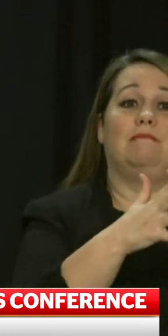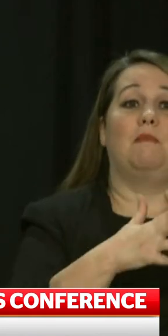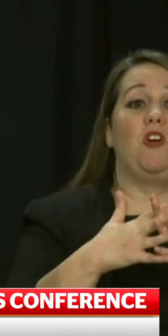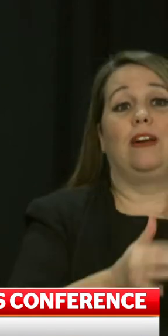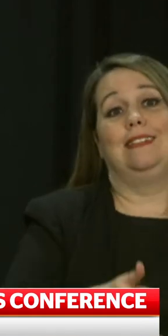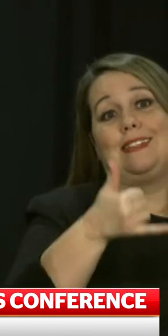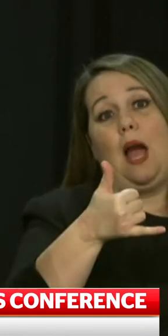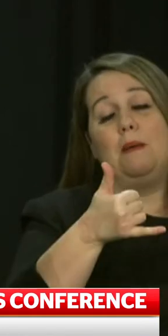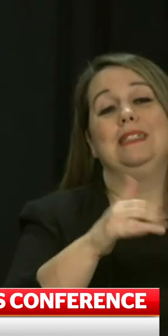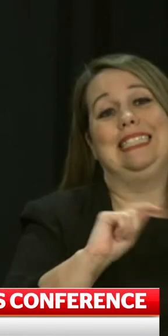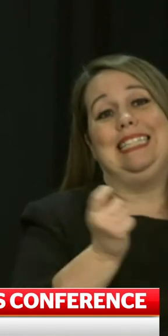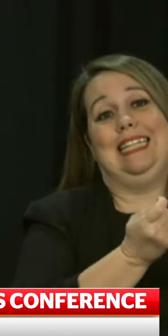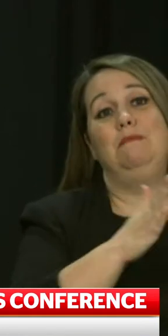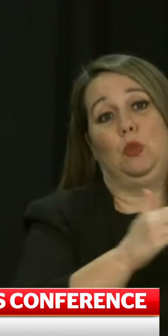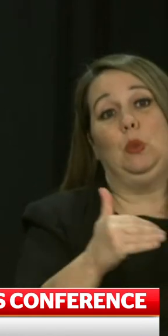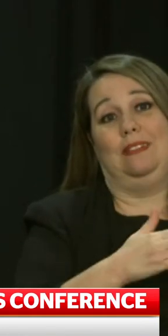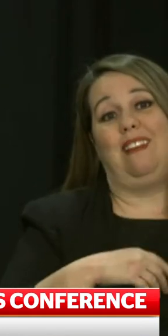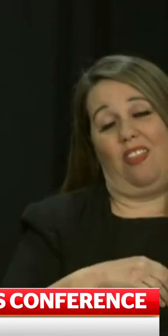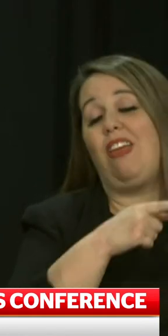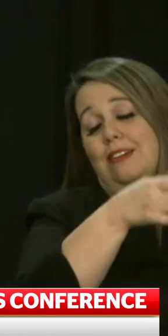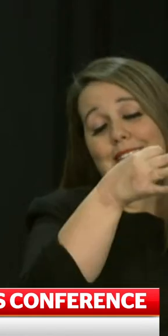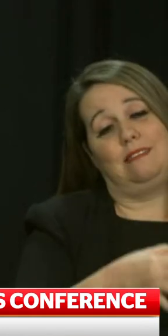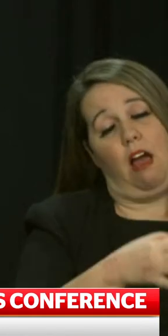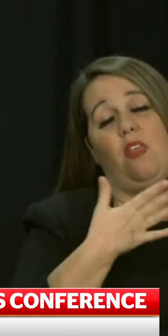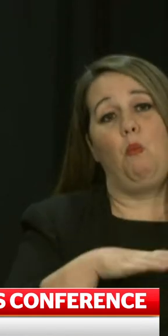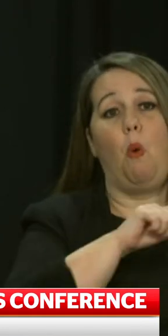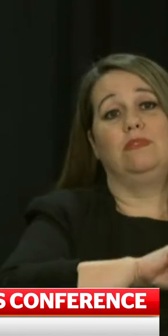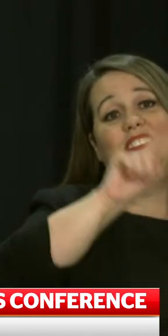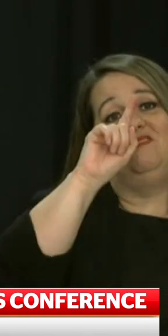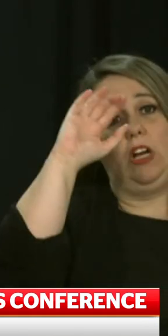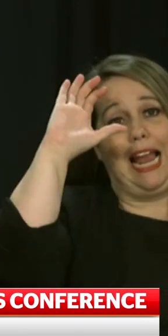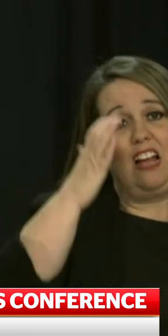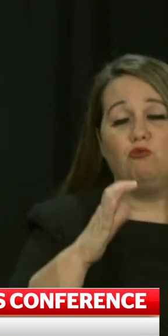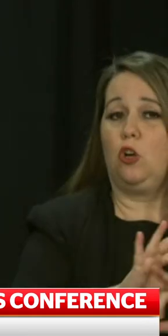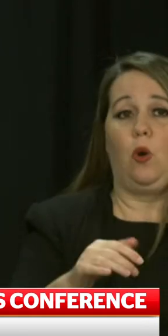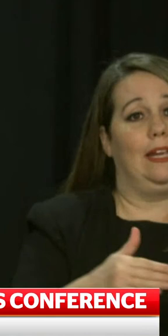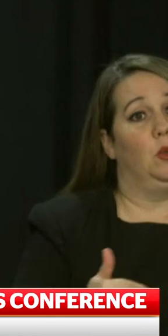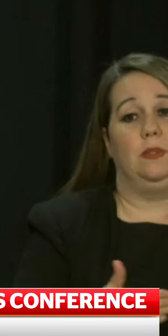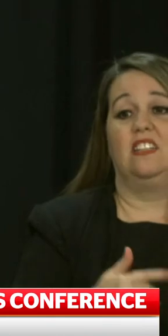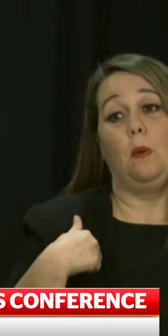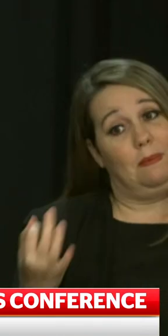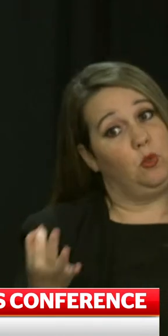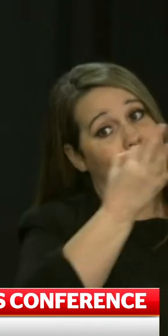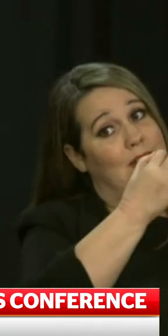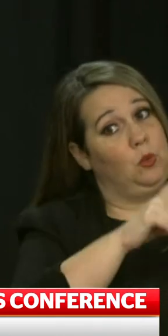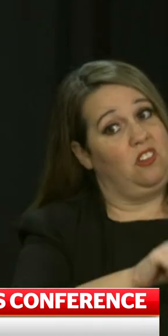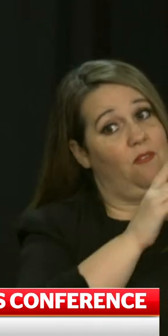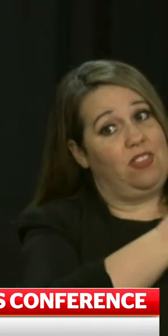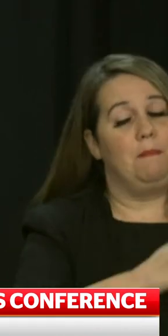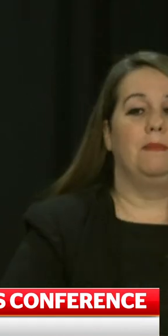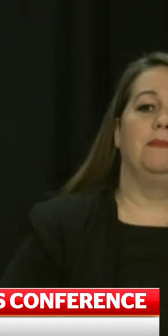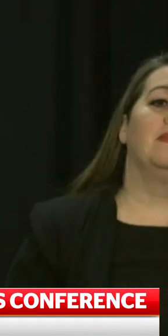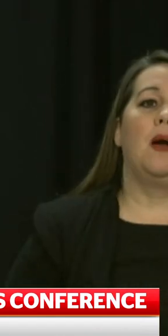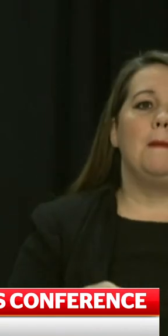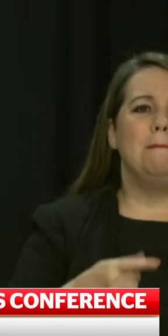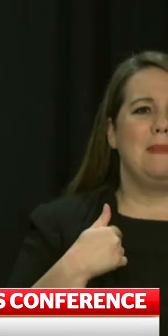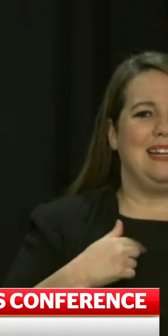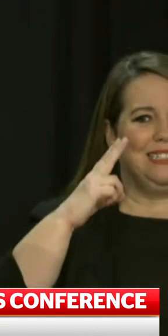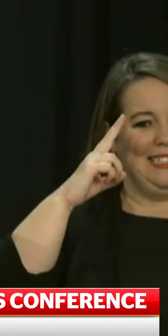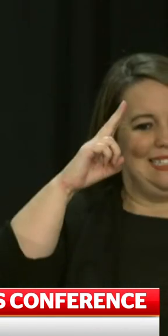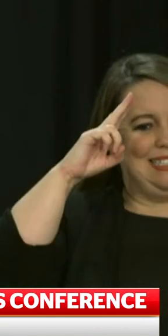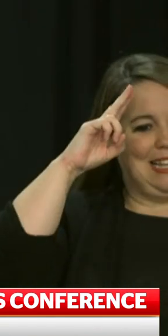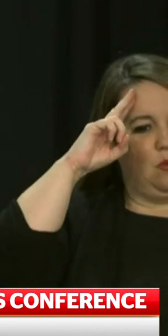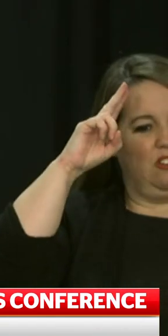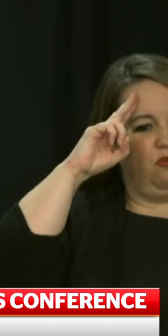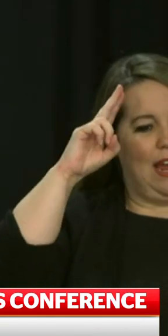Zealand, so really the question should go to them. Even with the human rights issue with Saudi Arabia, is that a bit of a slap